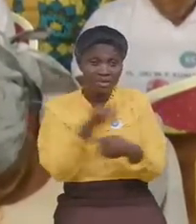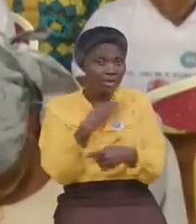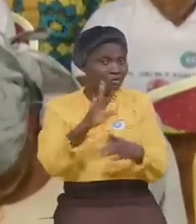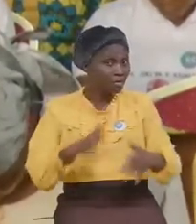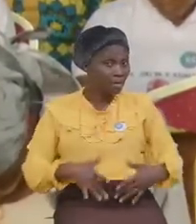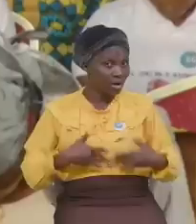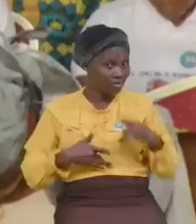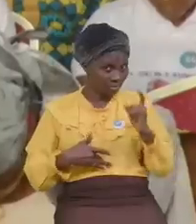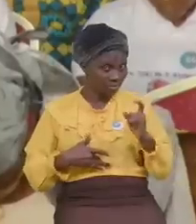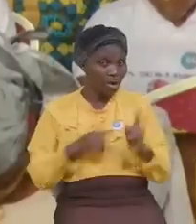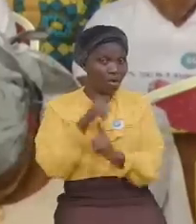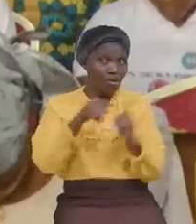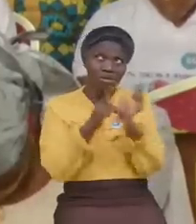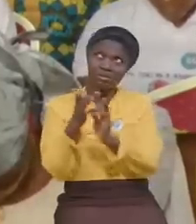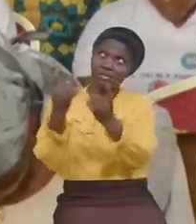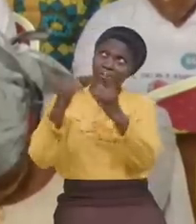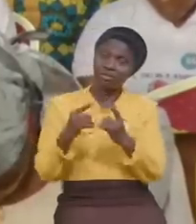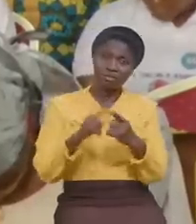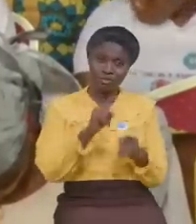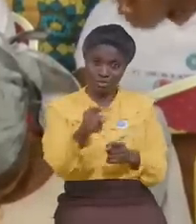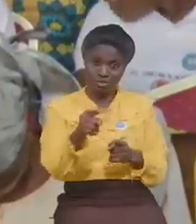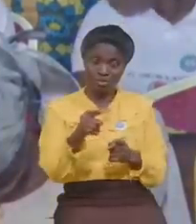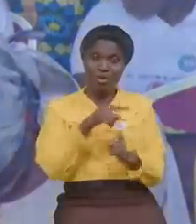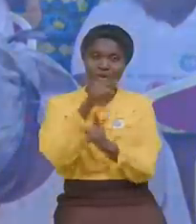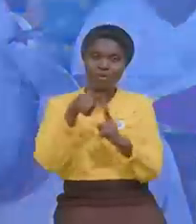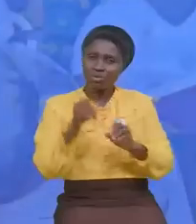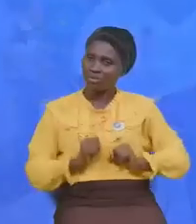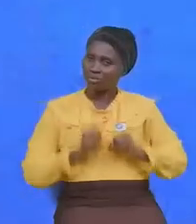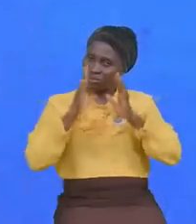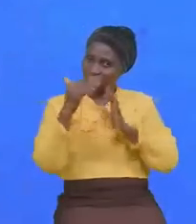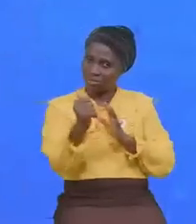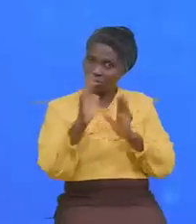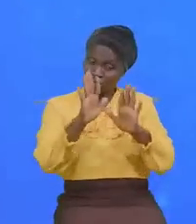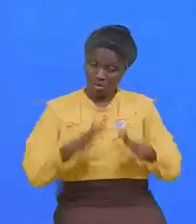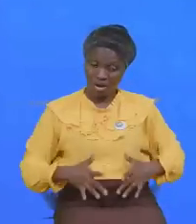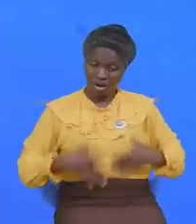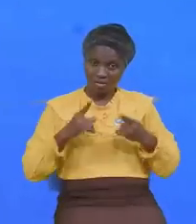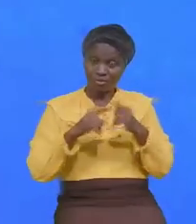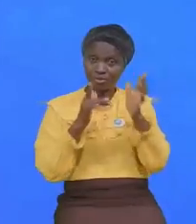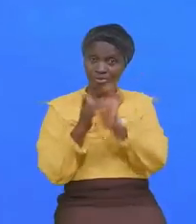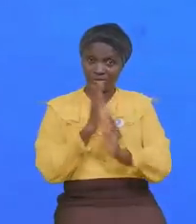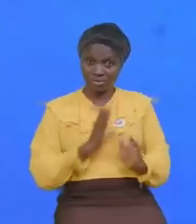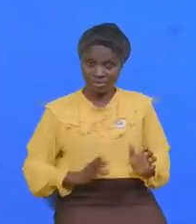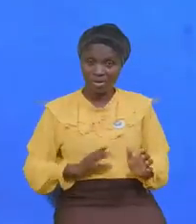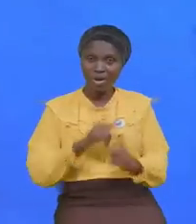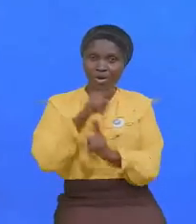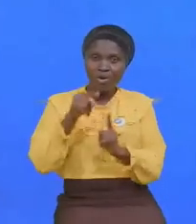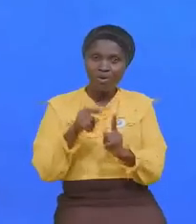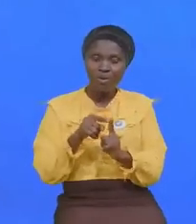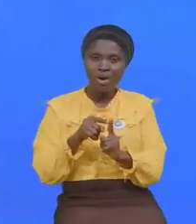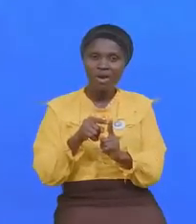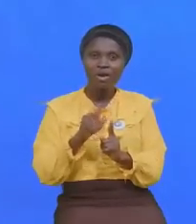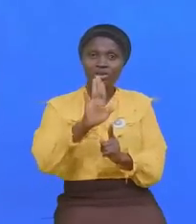Christ comes to you, when you give your life to Christ, when your sins of the past